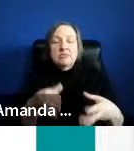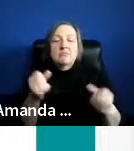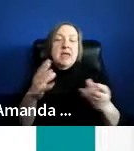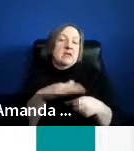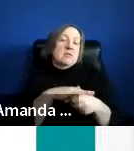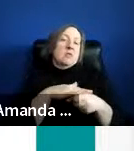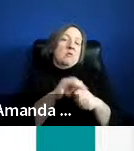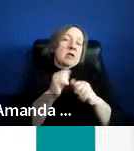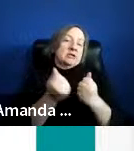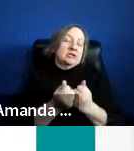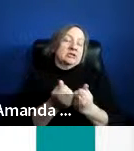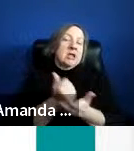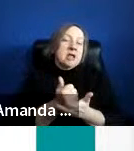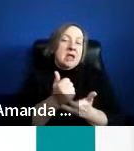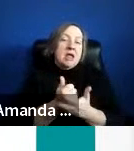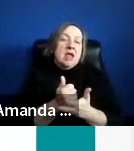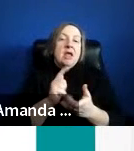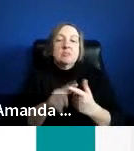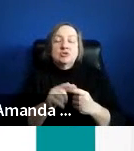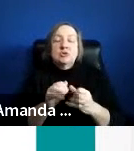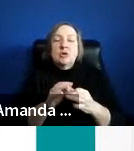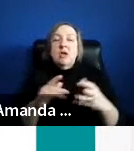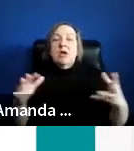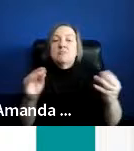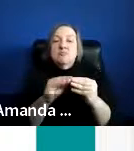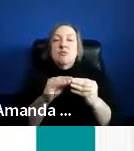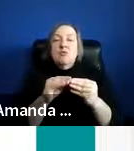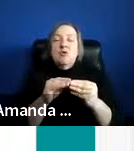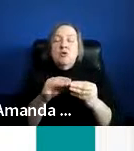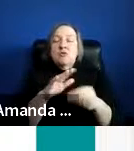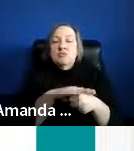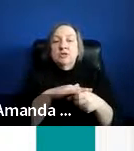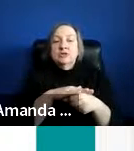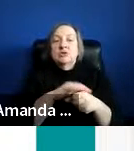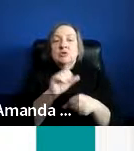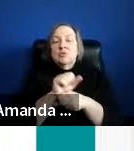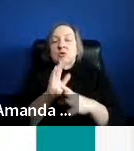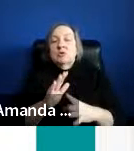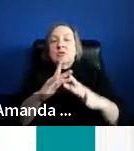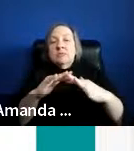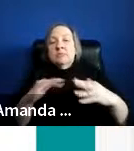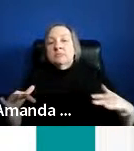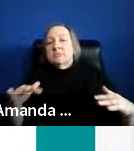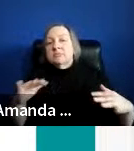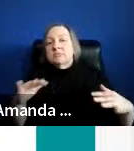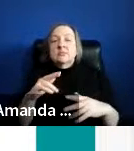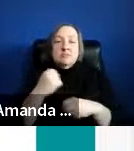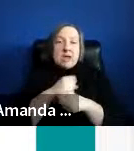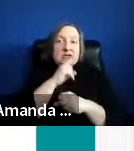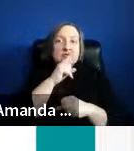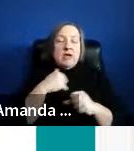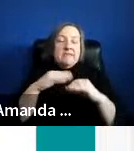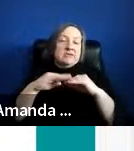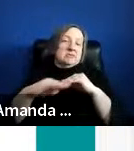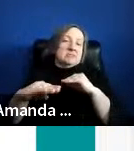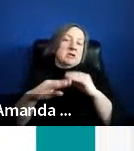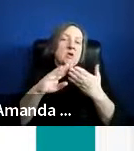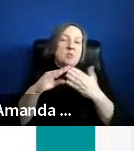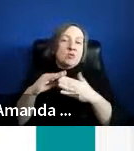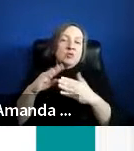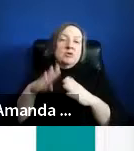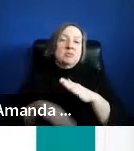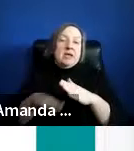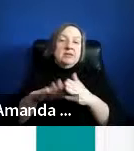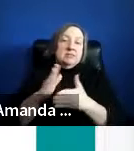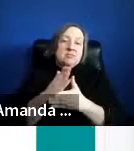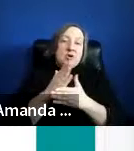been helping to actually scale up regional workforce investments to ensure that we have stability with our community-based partners,